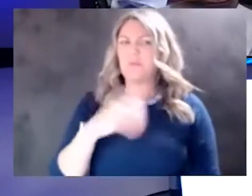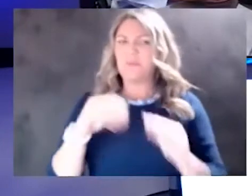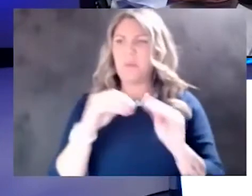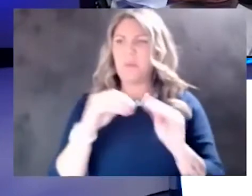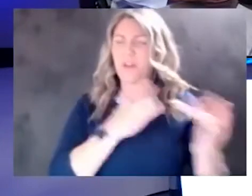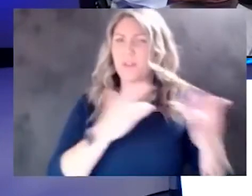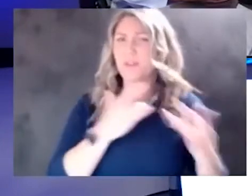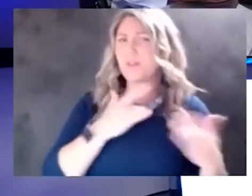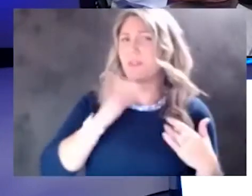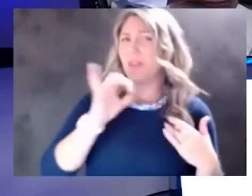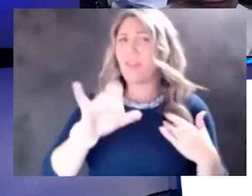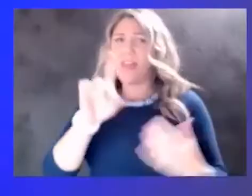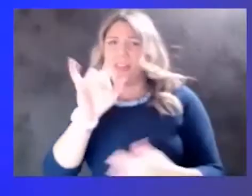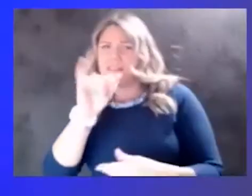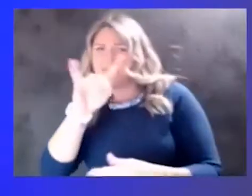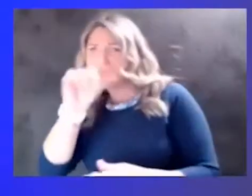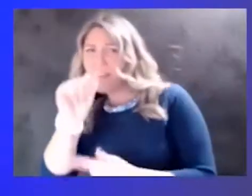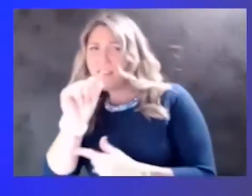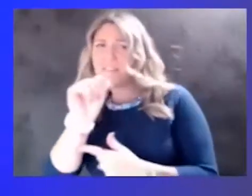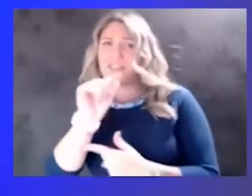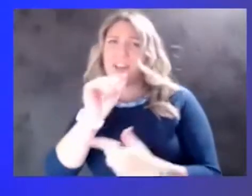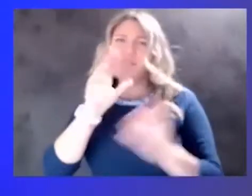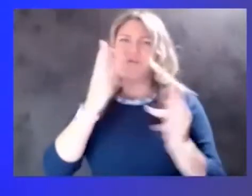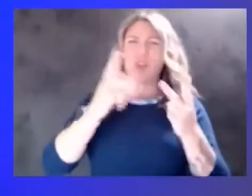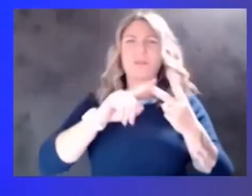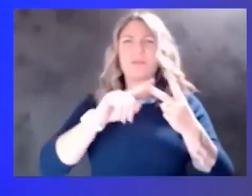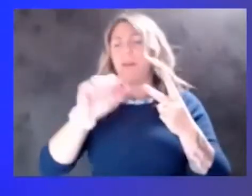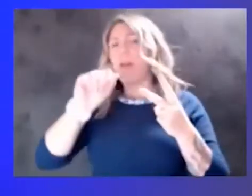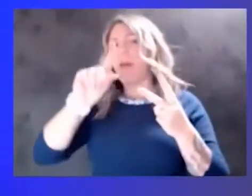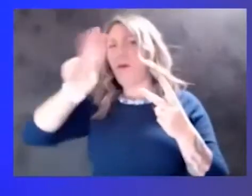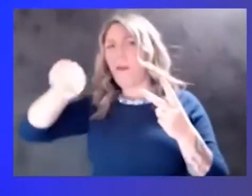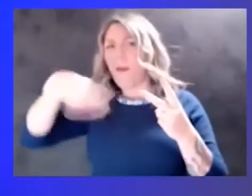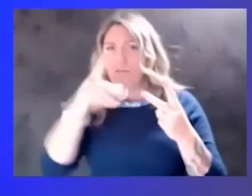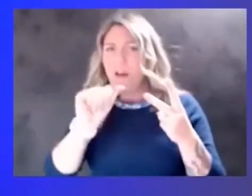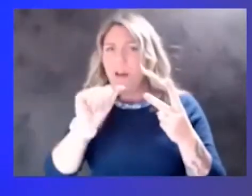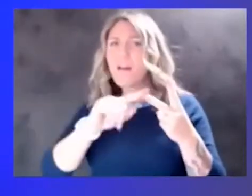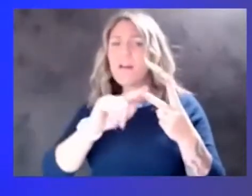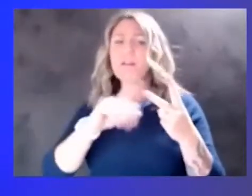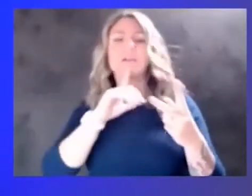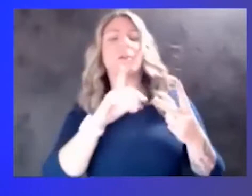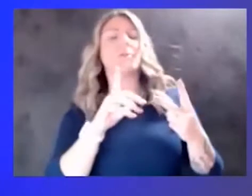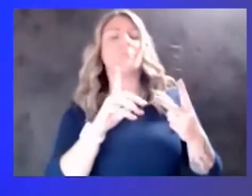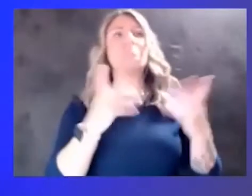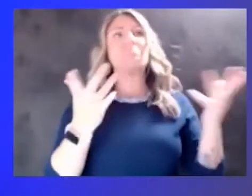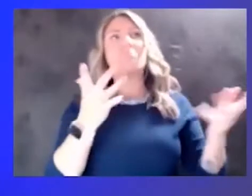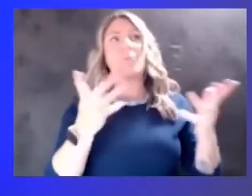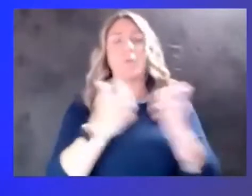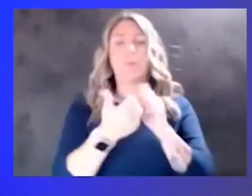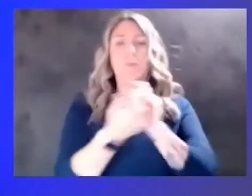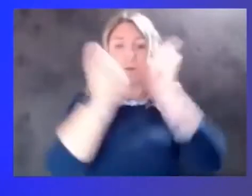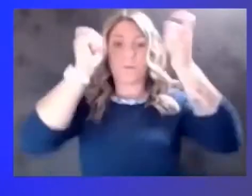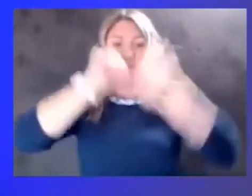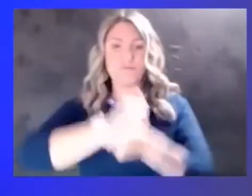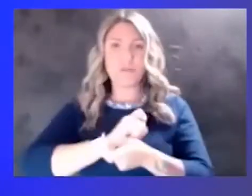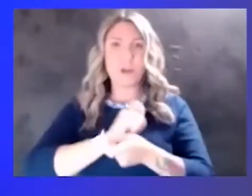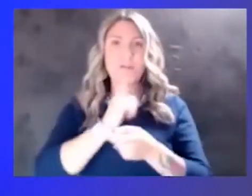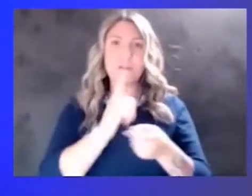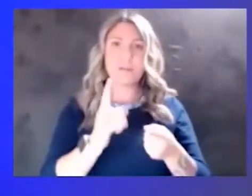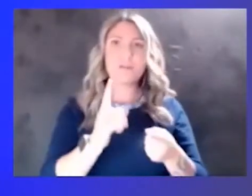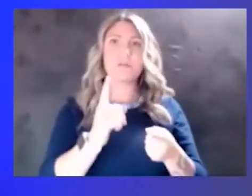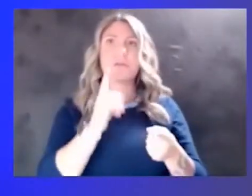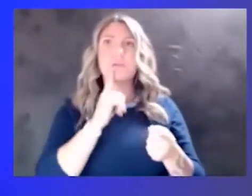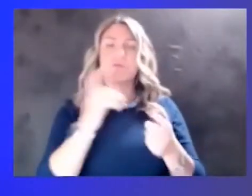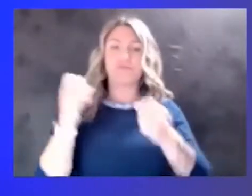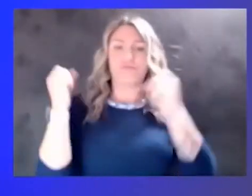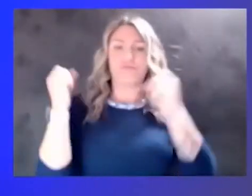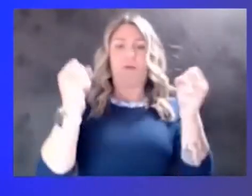than the Alpha variant? I think right now with the velocity of the change of the prevalence, meaning it is becoming, I think